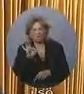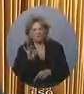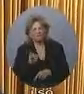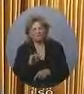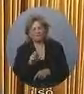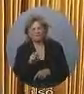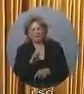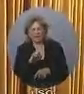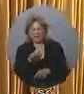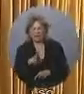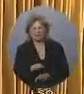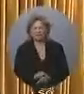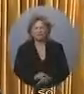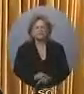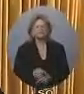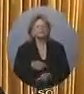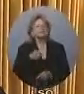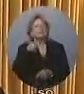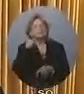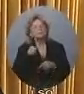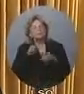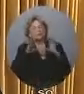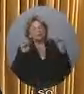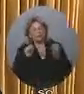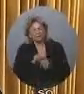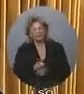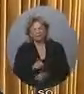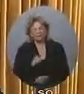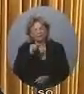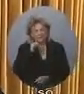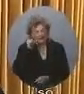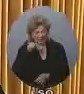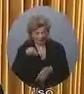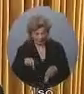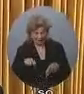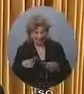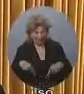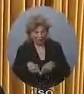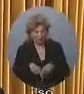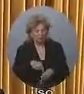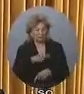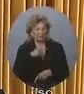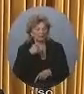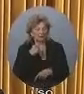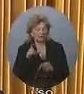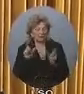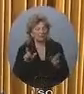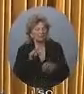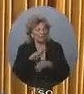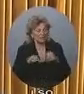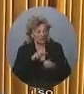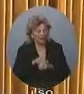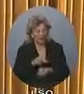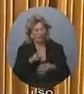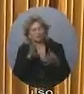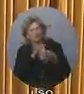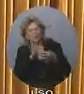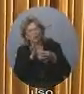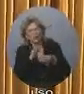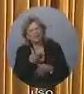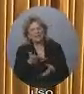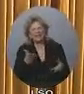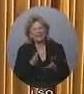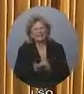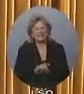Mr. Speaker, yesterday in this House, the Associate Minister of National Defense described a flight on a search-and-rescue helicopter from a